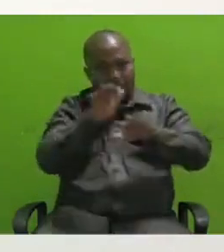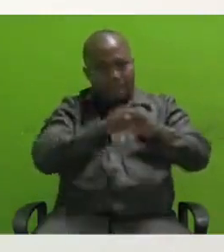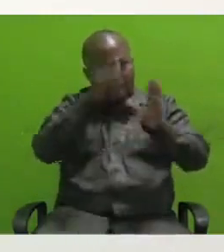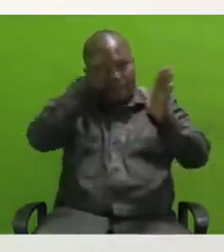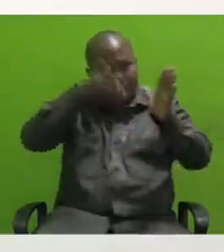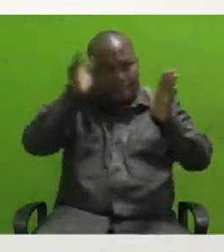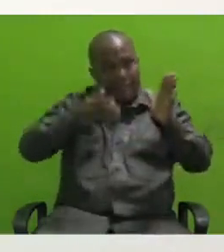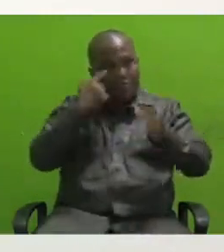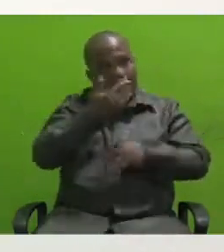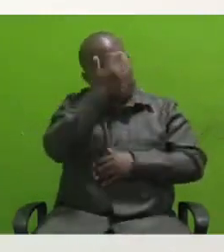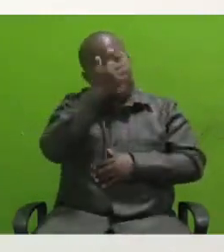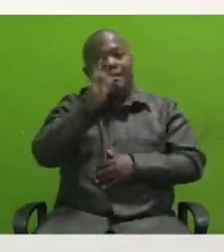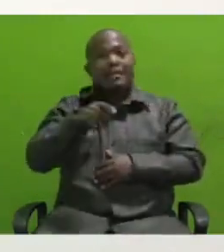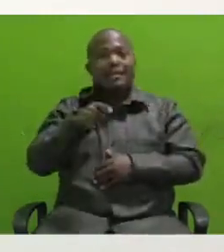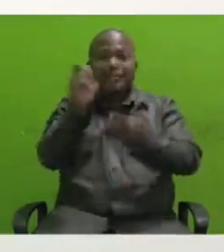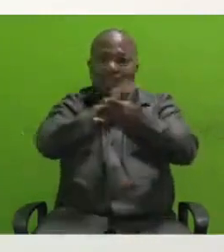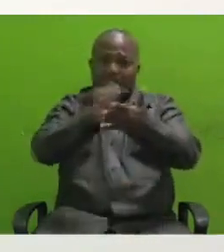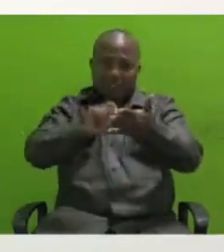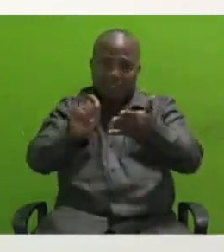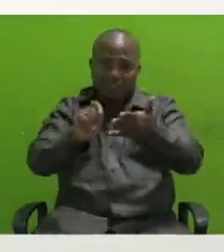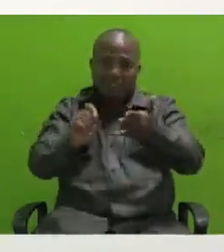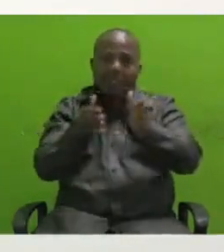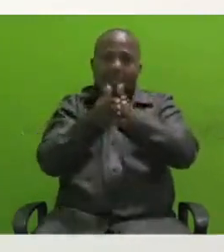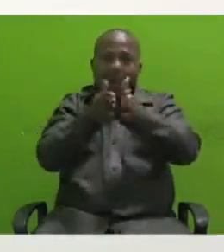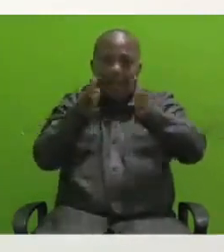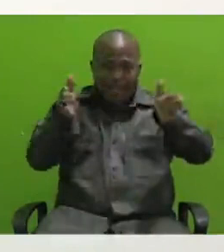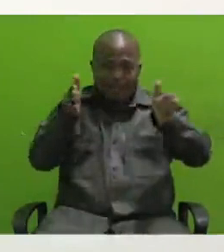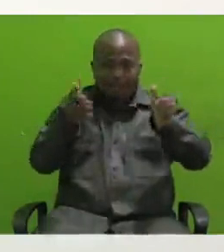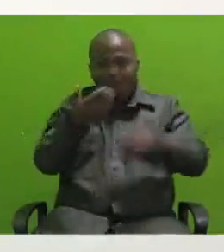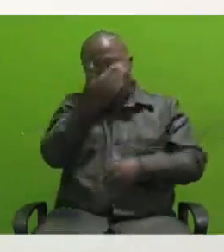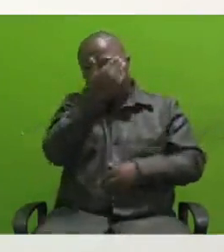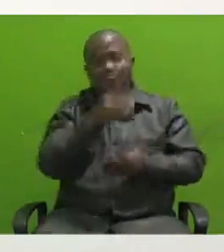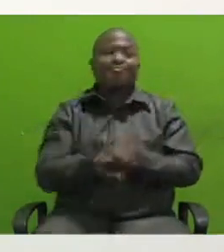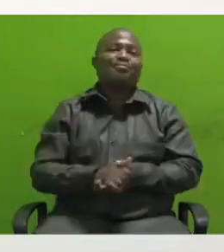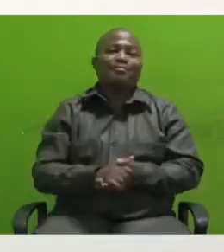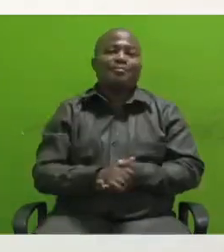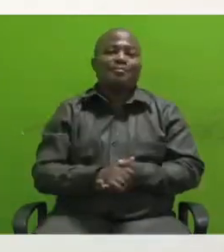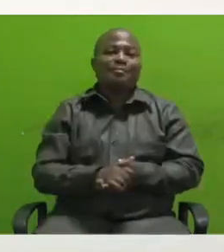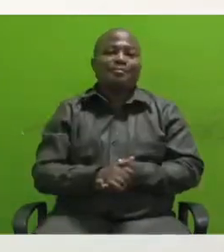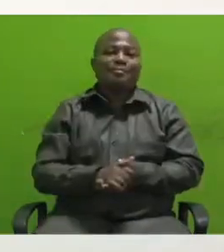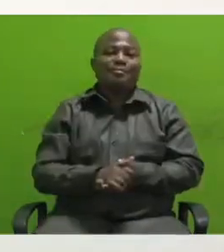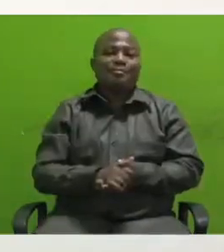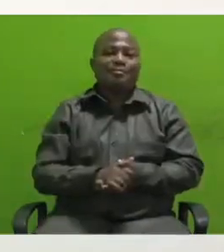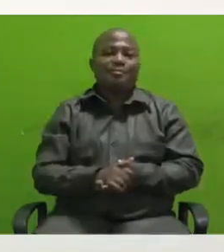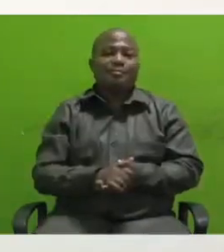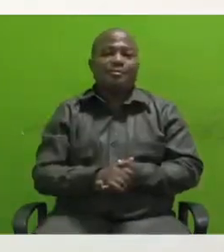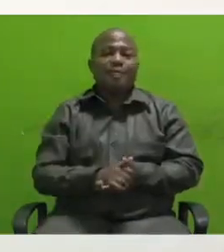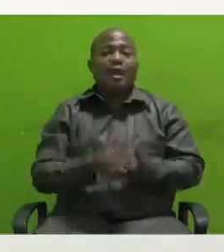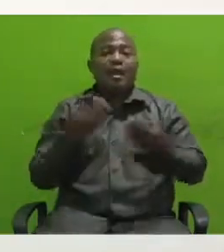from the table, so as we can fill the gaps here completed from the charts from the